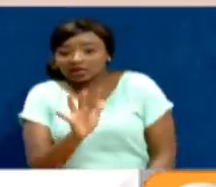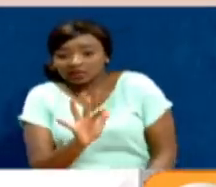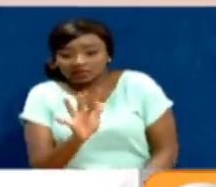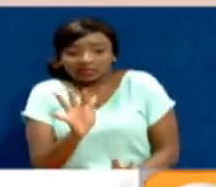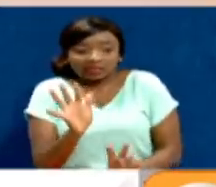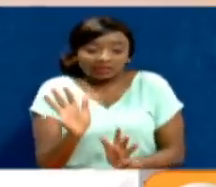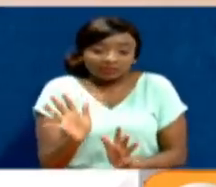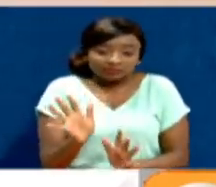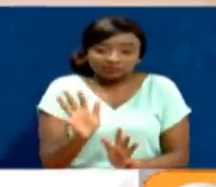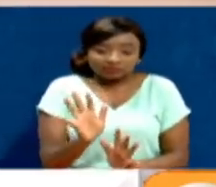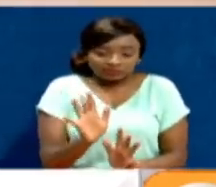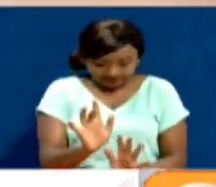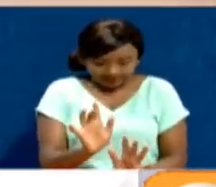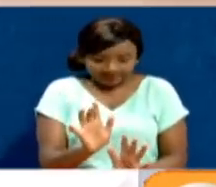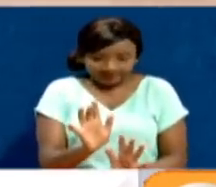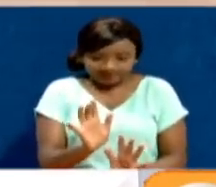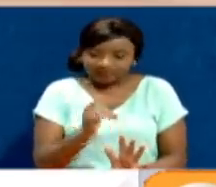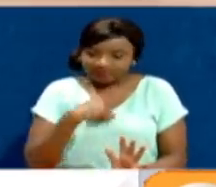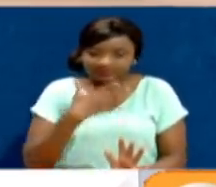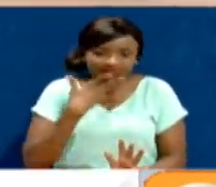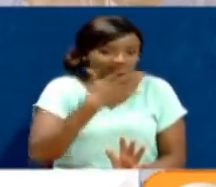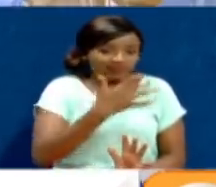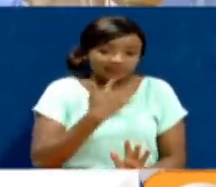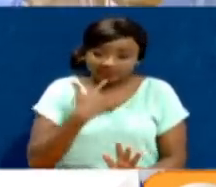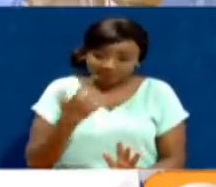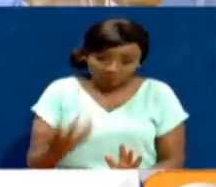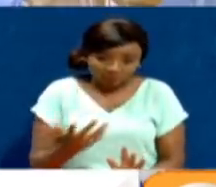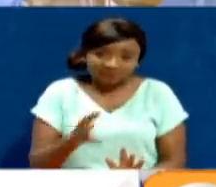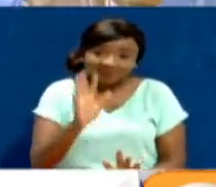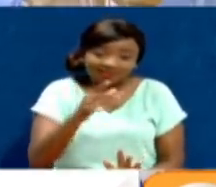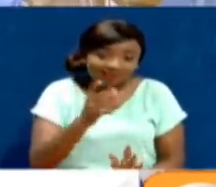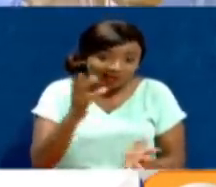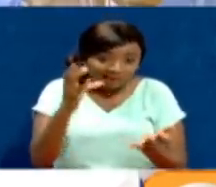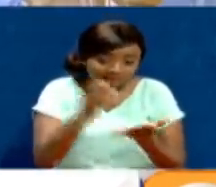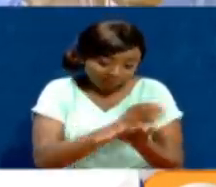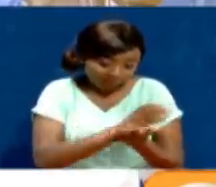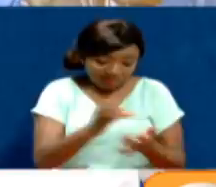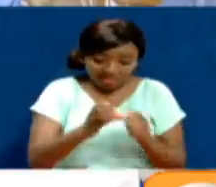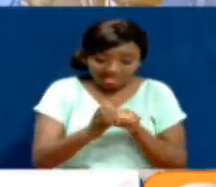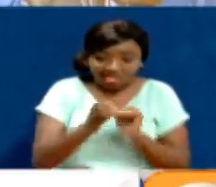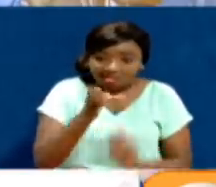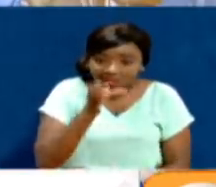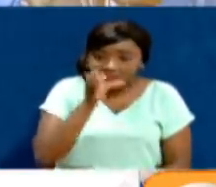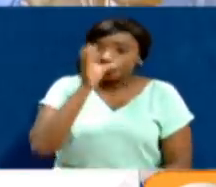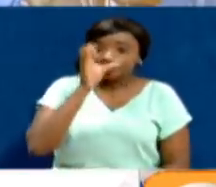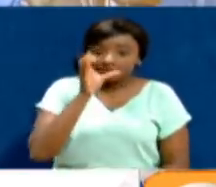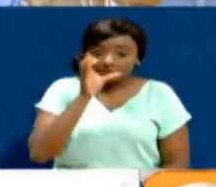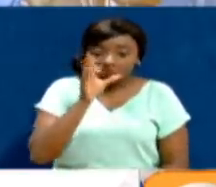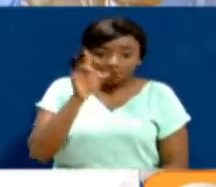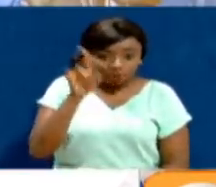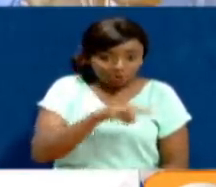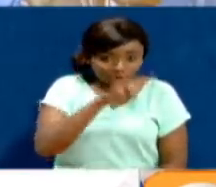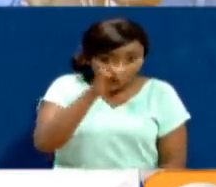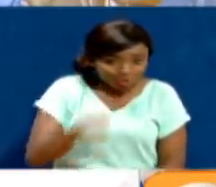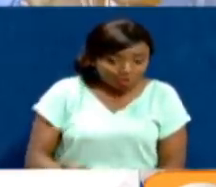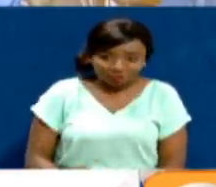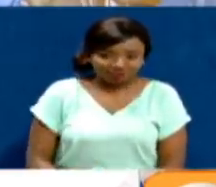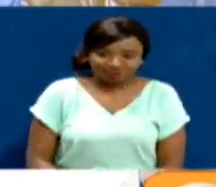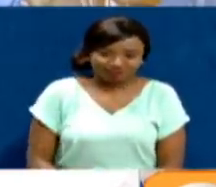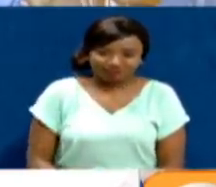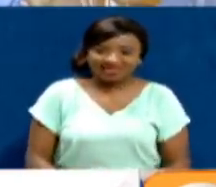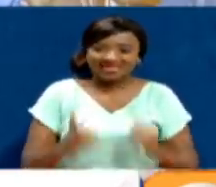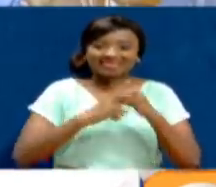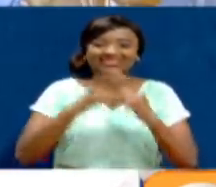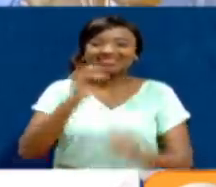Let me start, Jeff, by responding to you that it is not a sin to drink. It's not a crime to drink. 70%